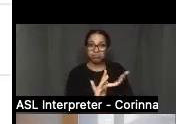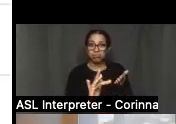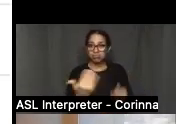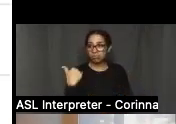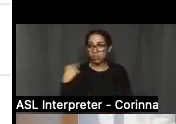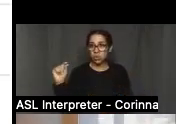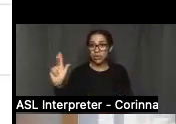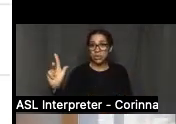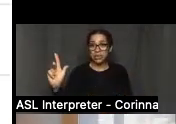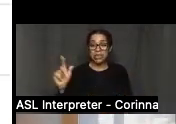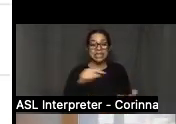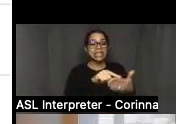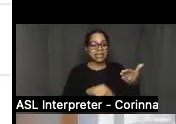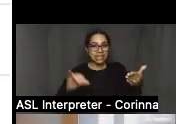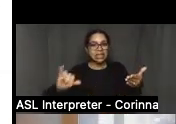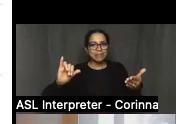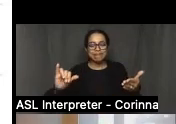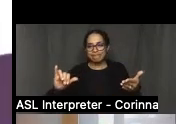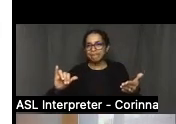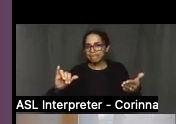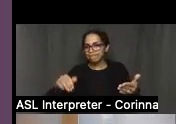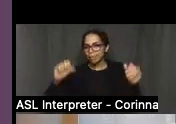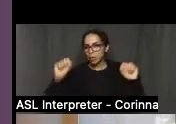work to do in this space.